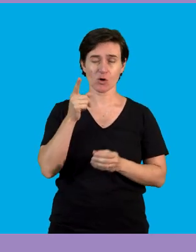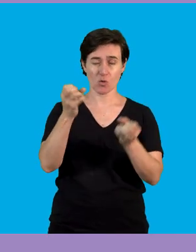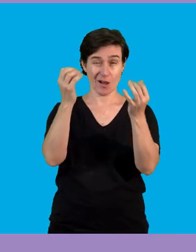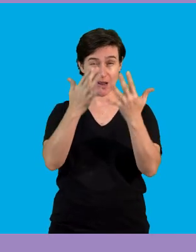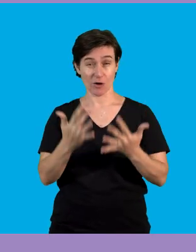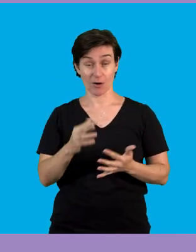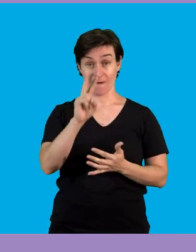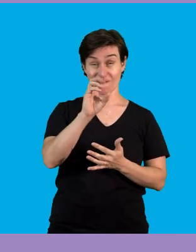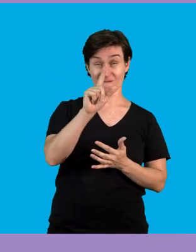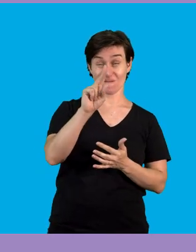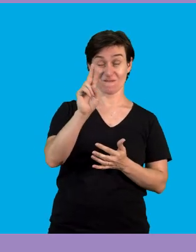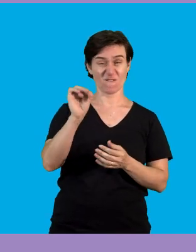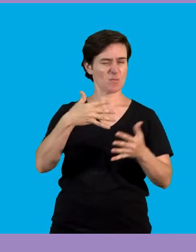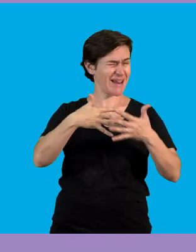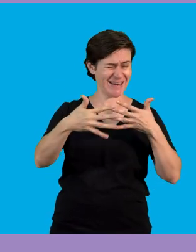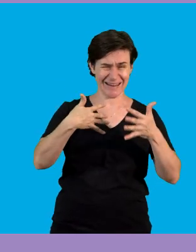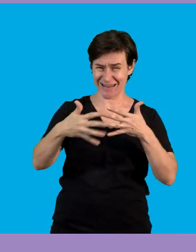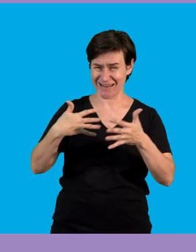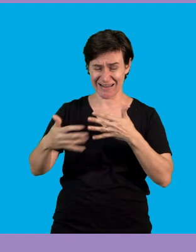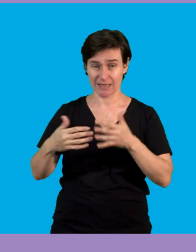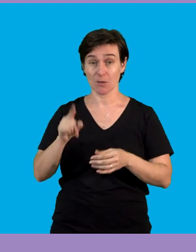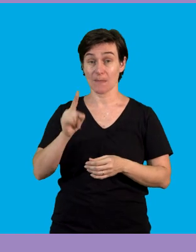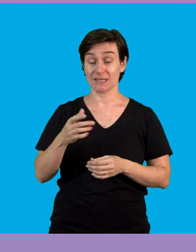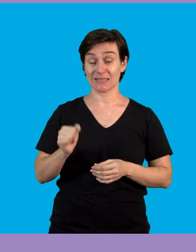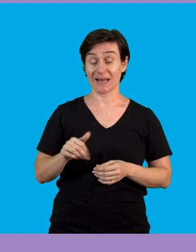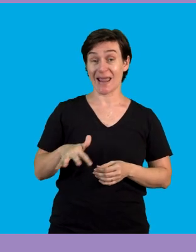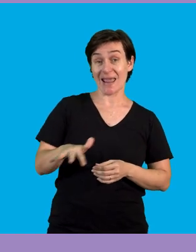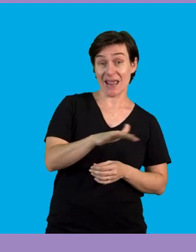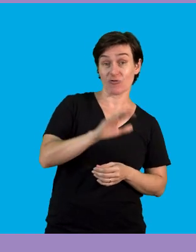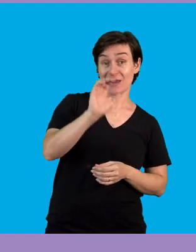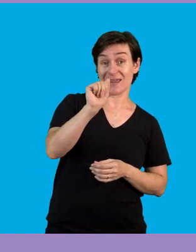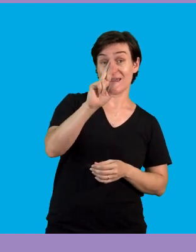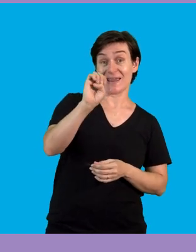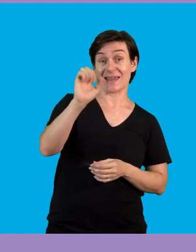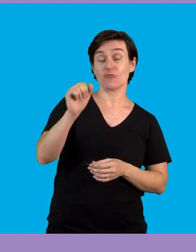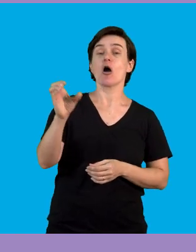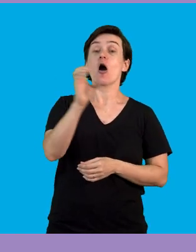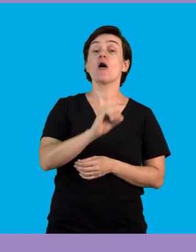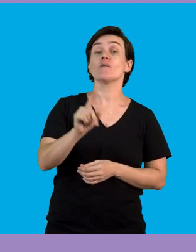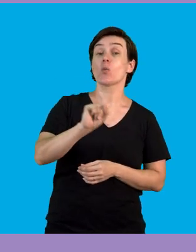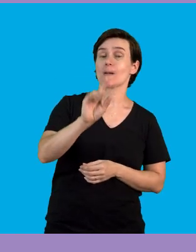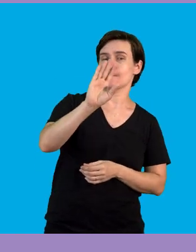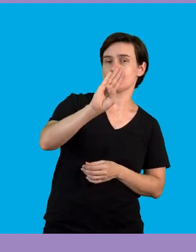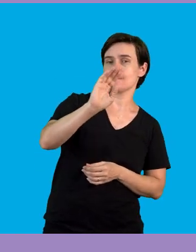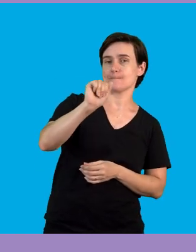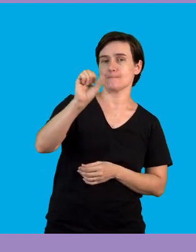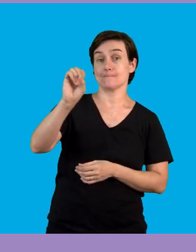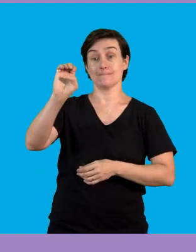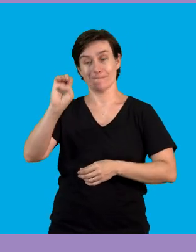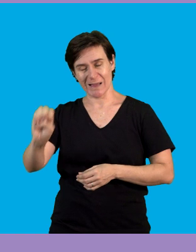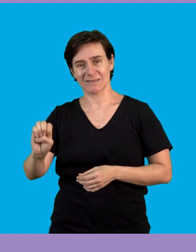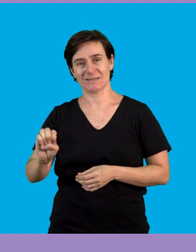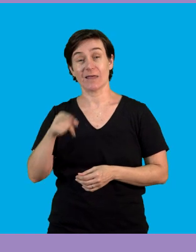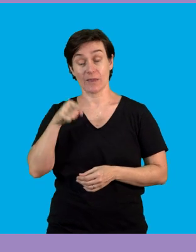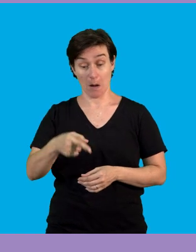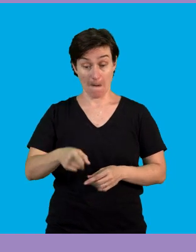volume of any 3D object, we take the area of the base of that object, and then